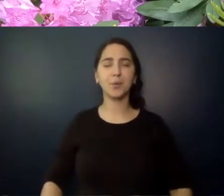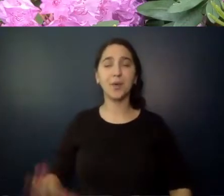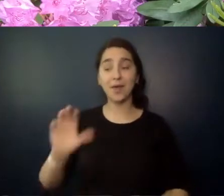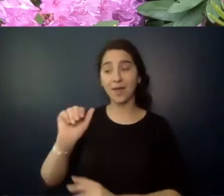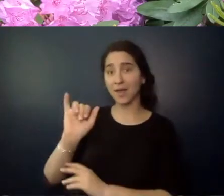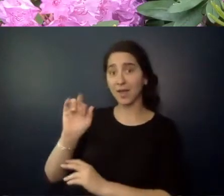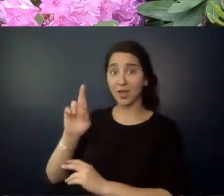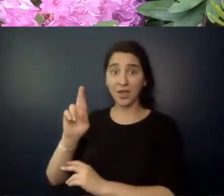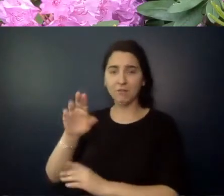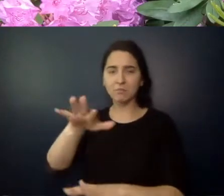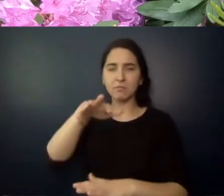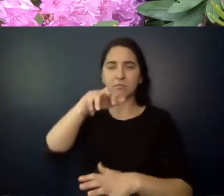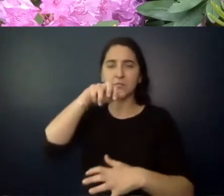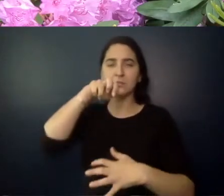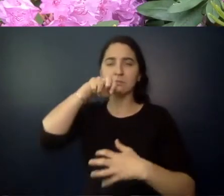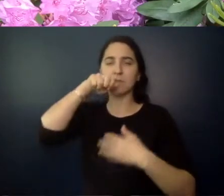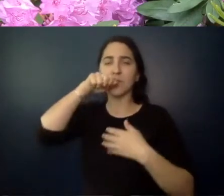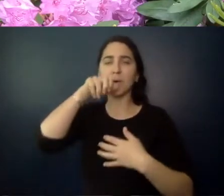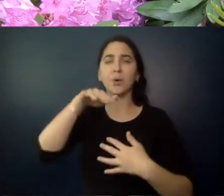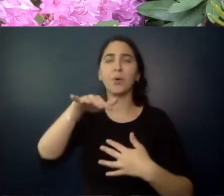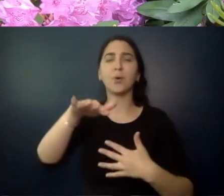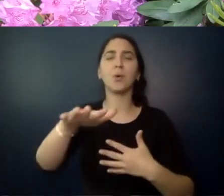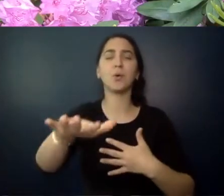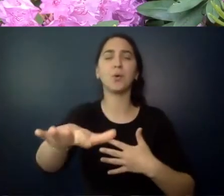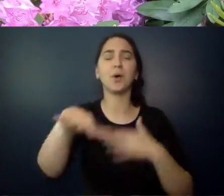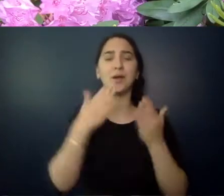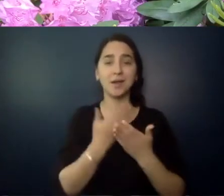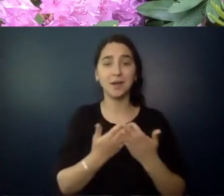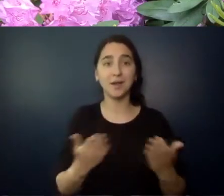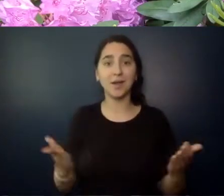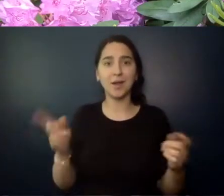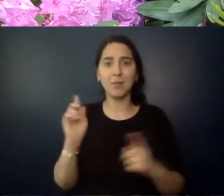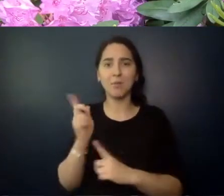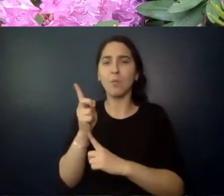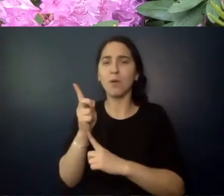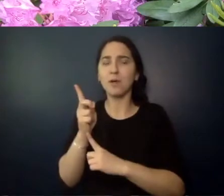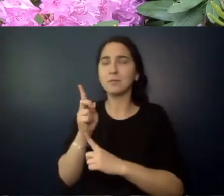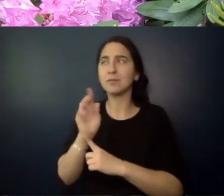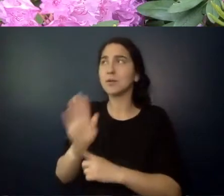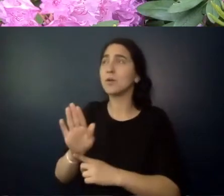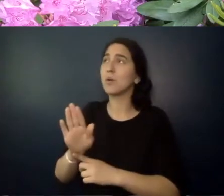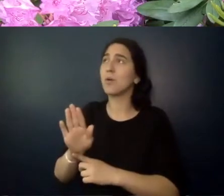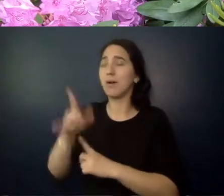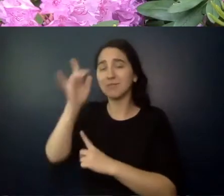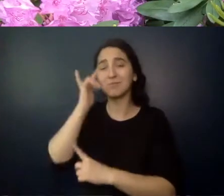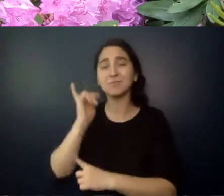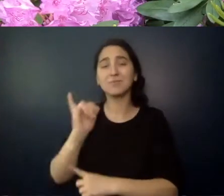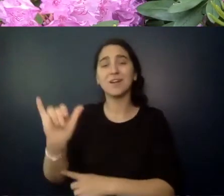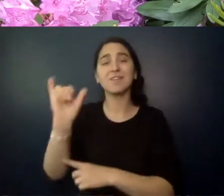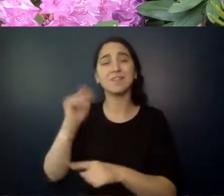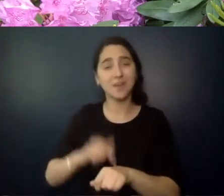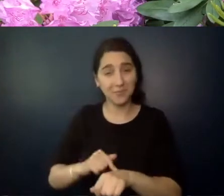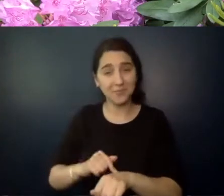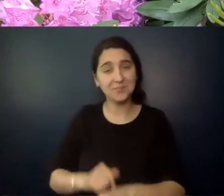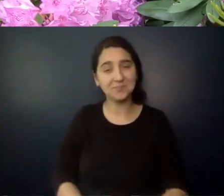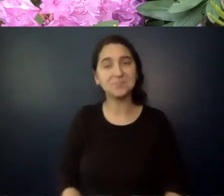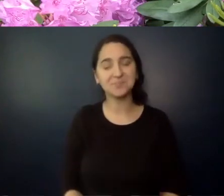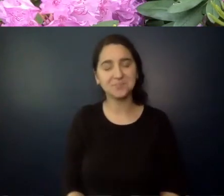Help us to let the air out and to take a simple breath in, here in the presence of your eternal